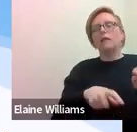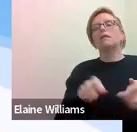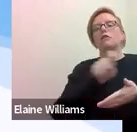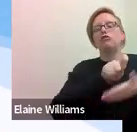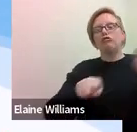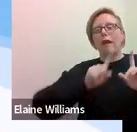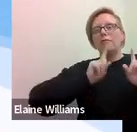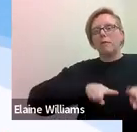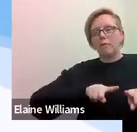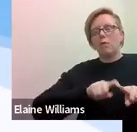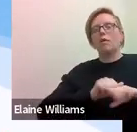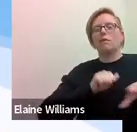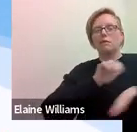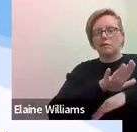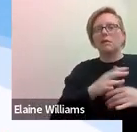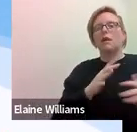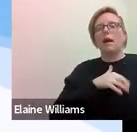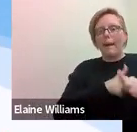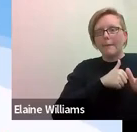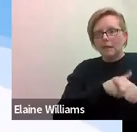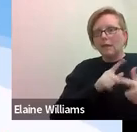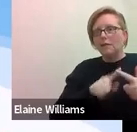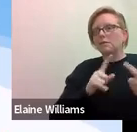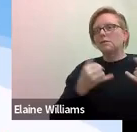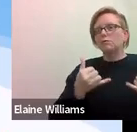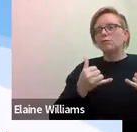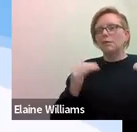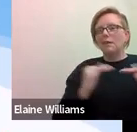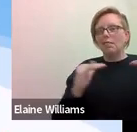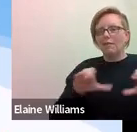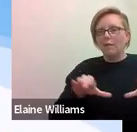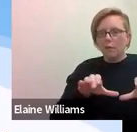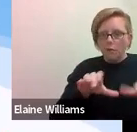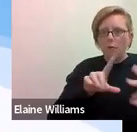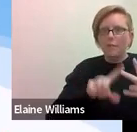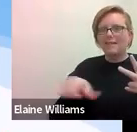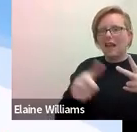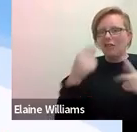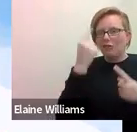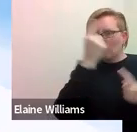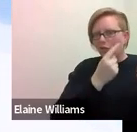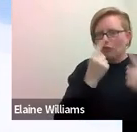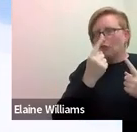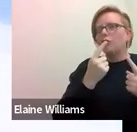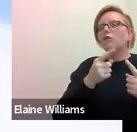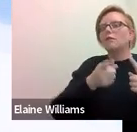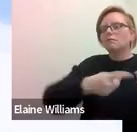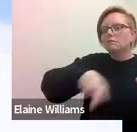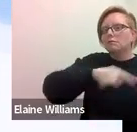present levels of performance, and any recommendations the IEP team should consider.